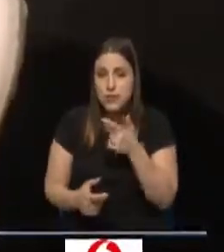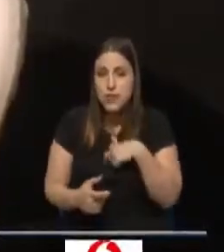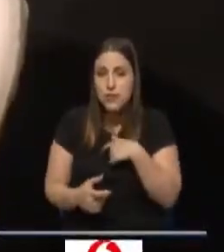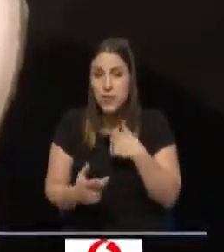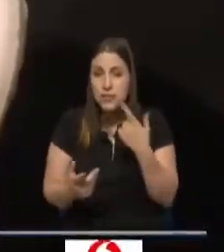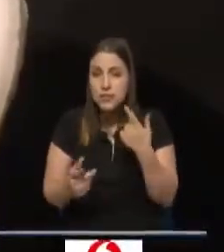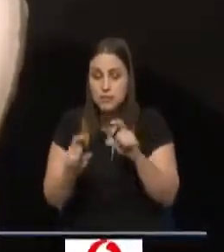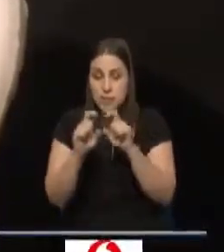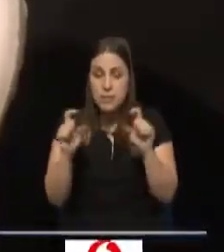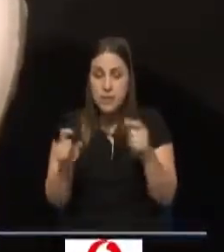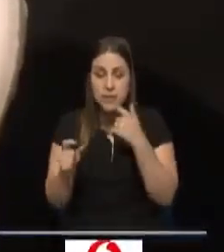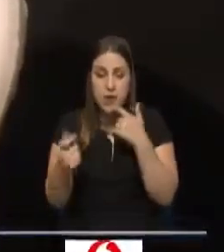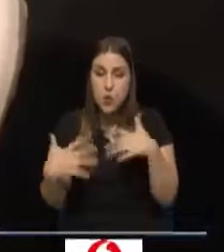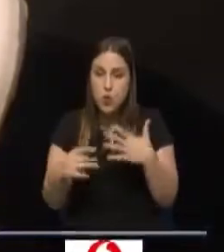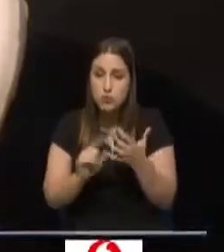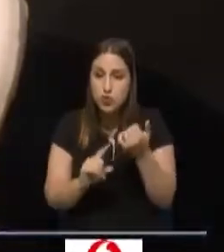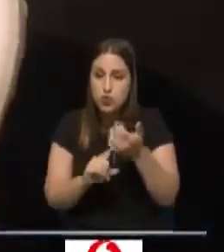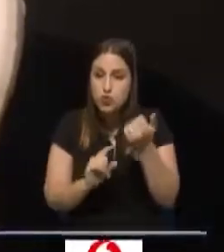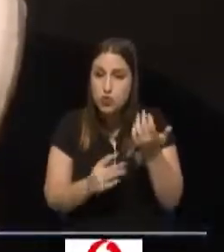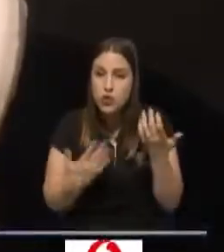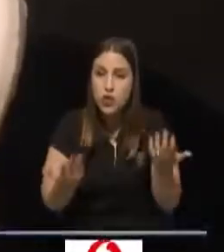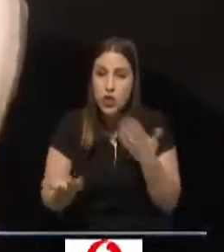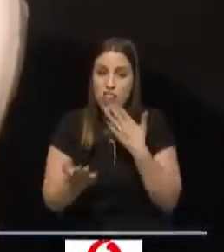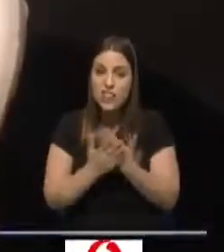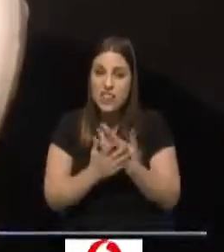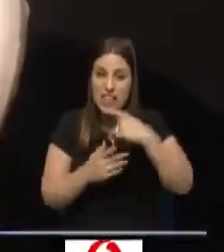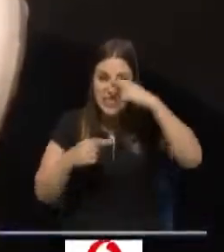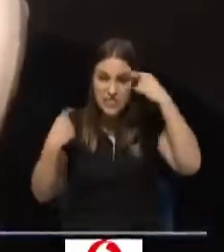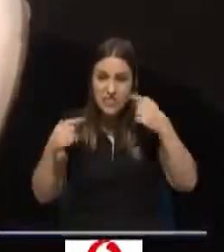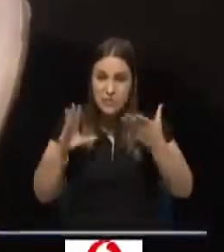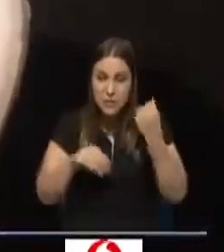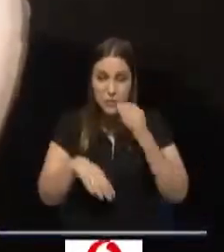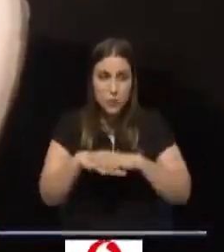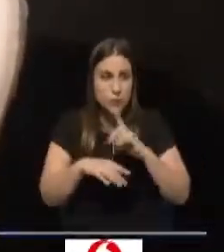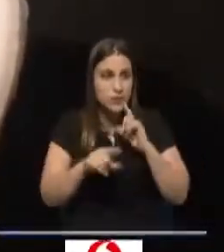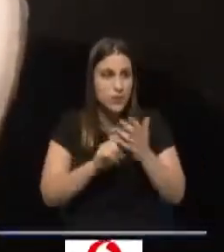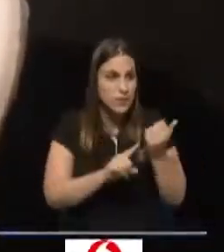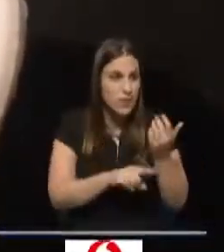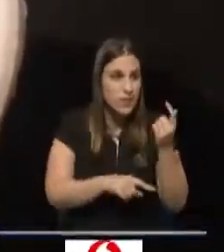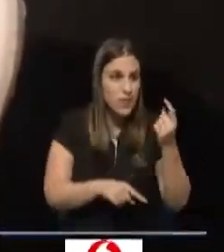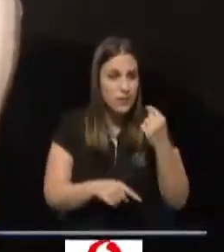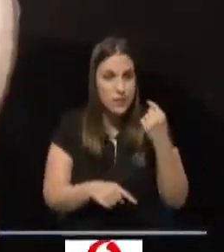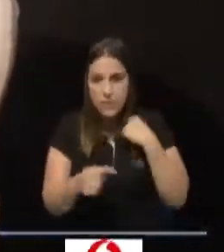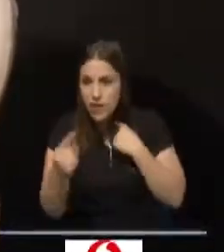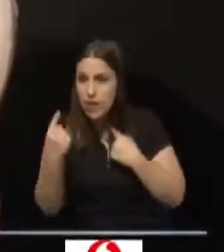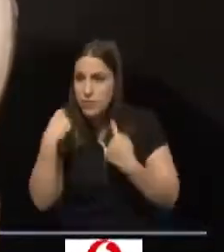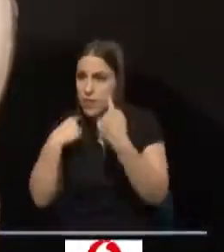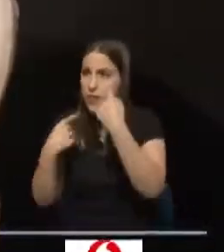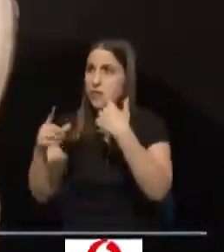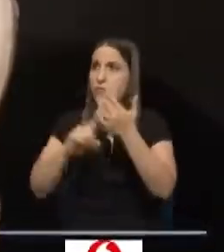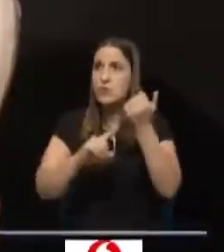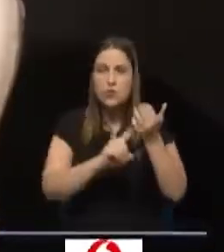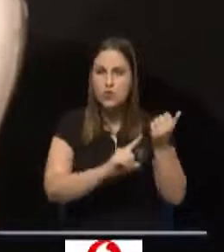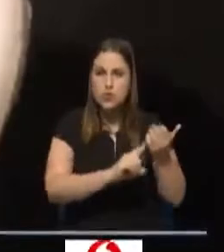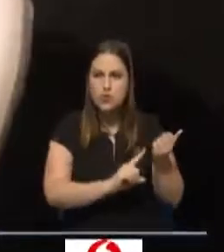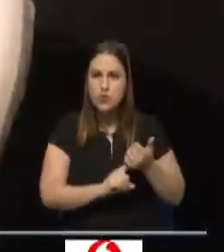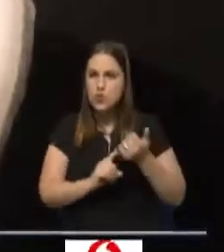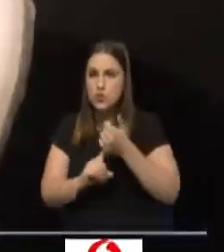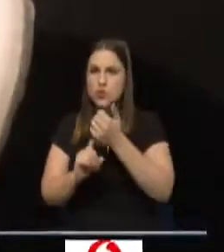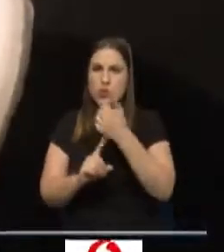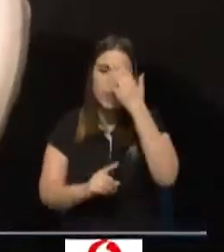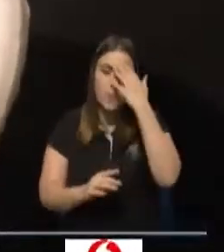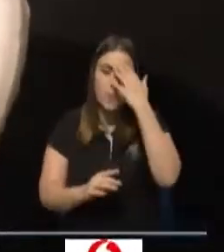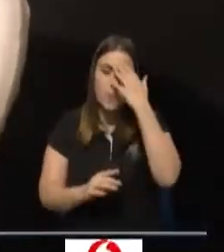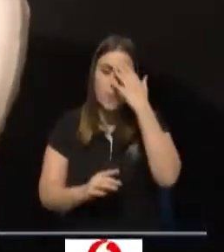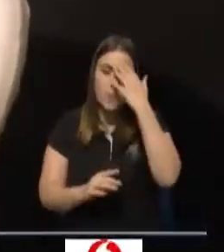to be in control of the situation. And of course, it's difficult to find efficiencies on top